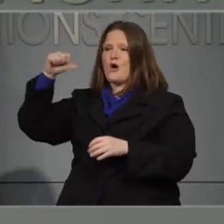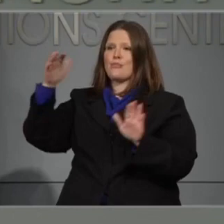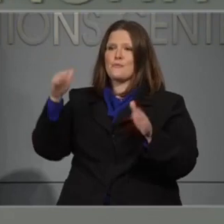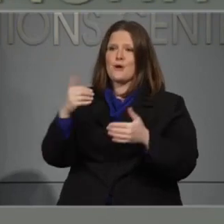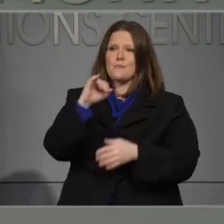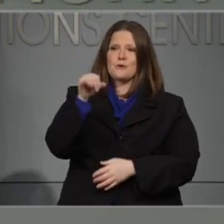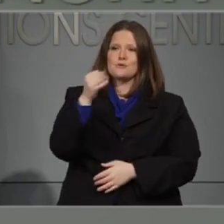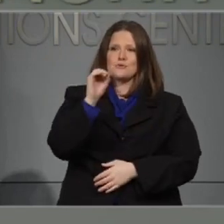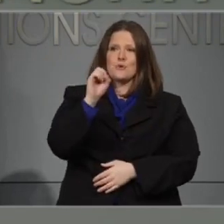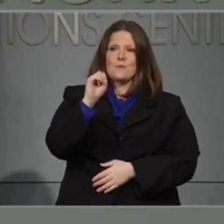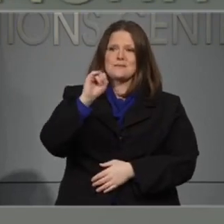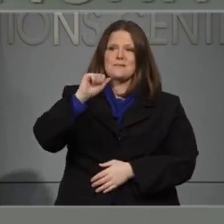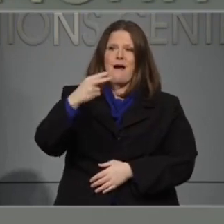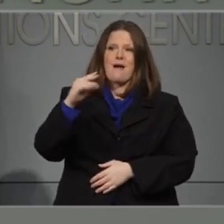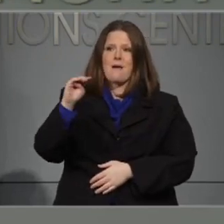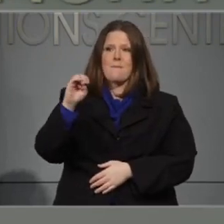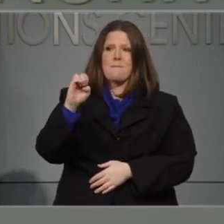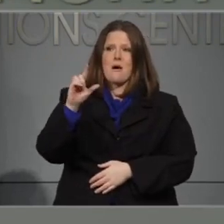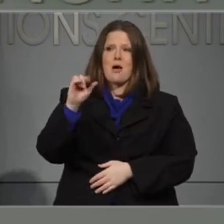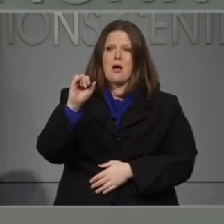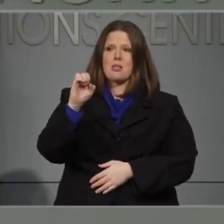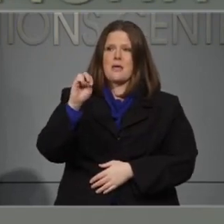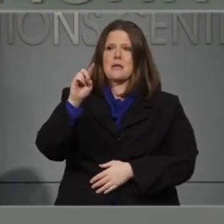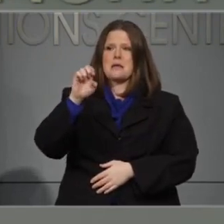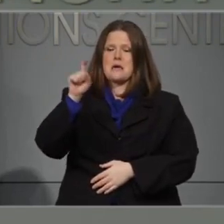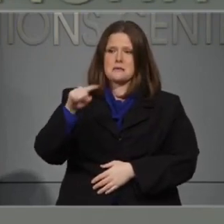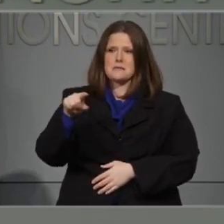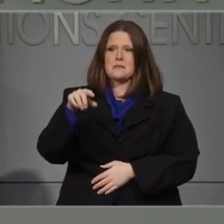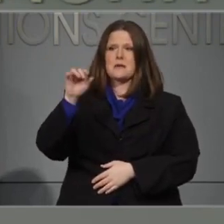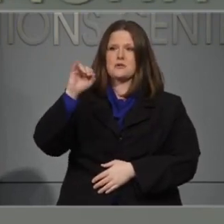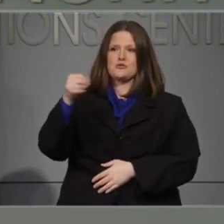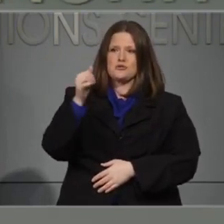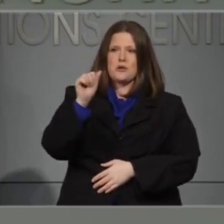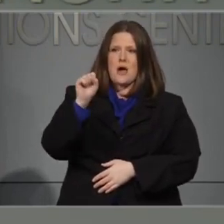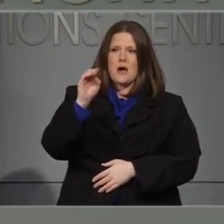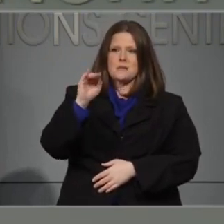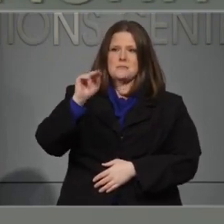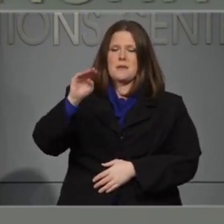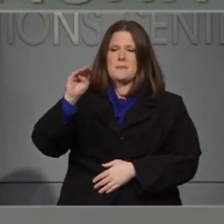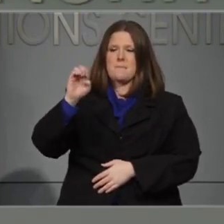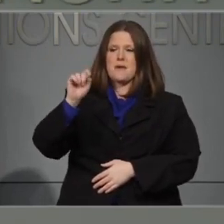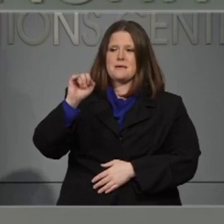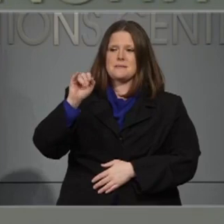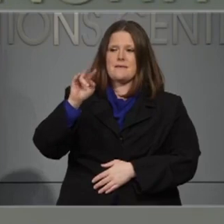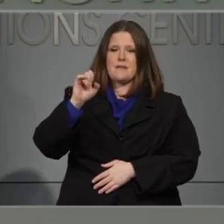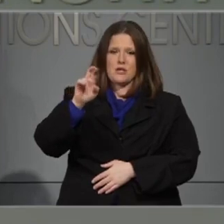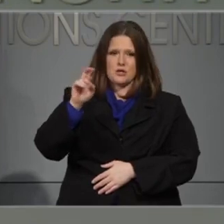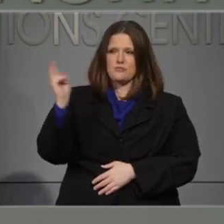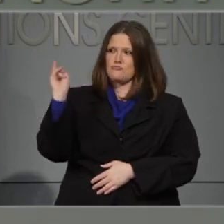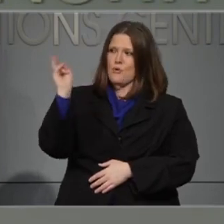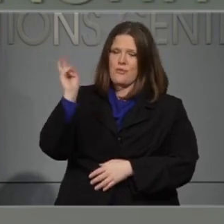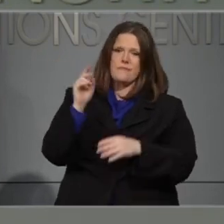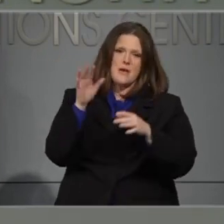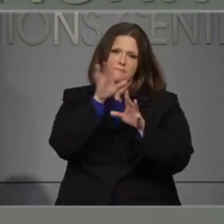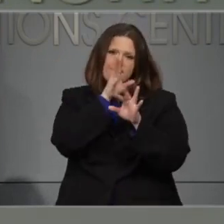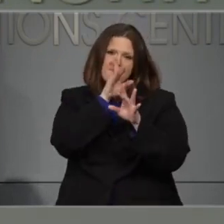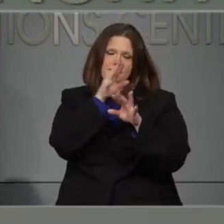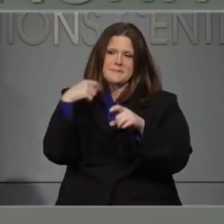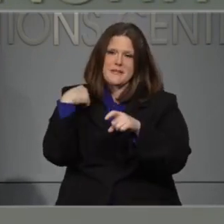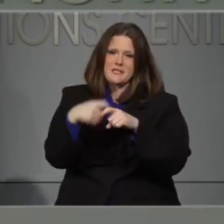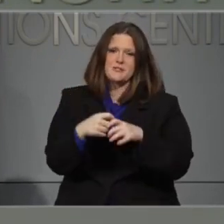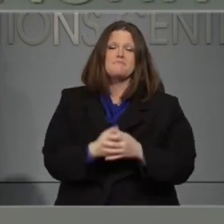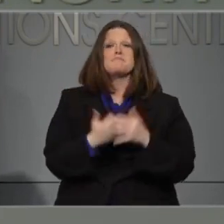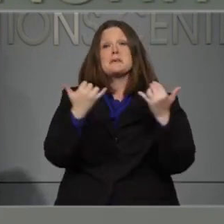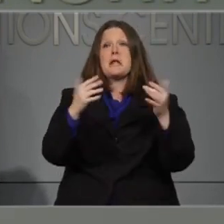Jasmine Metivier are our Spanish language interpreters. We'll now take questions from the media. And, if you can